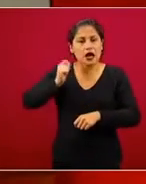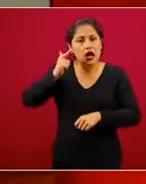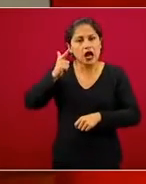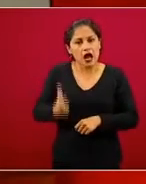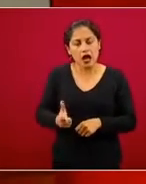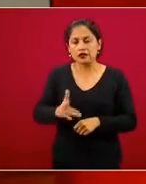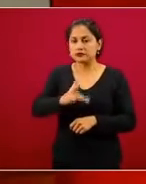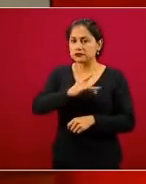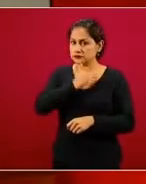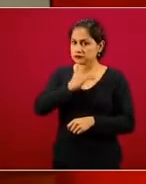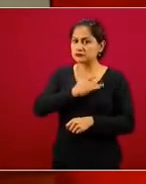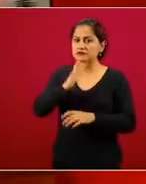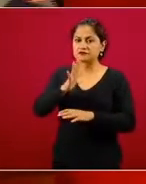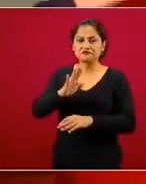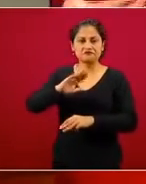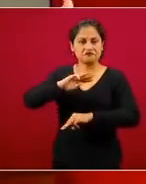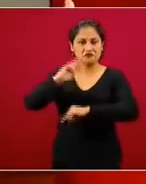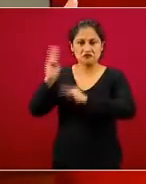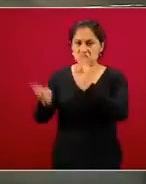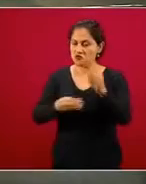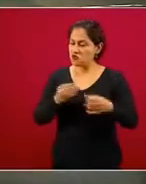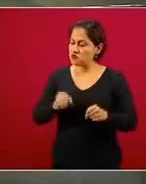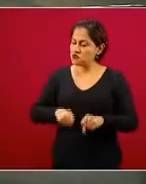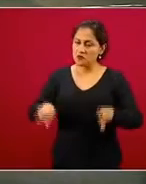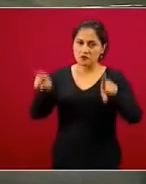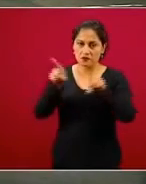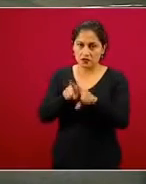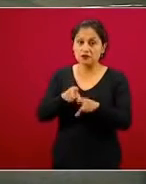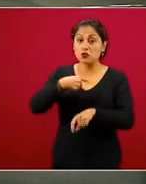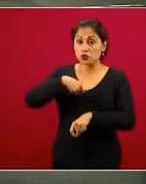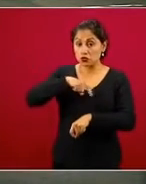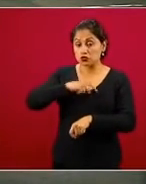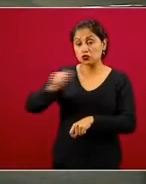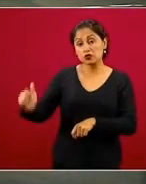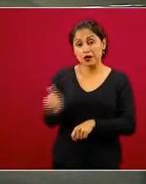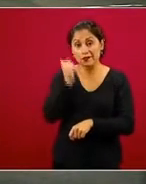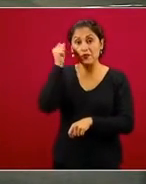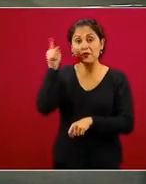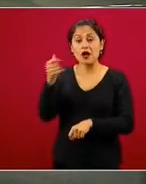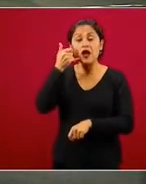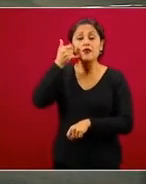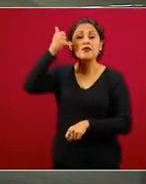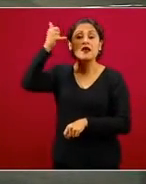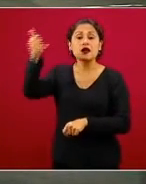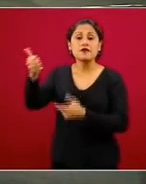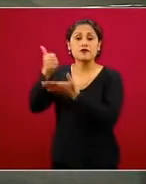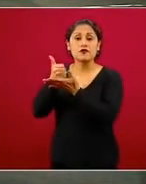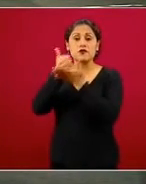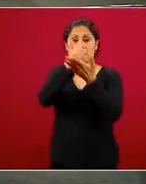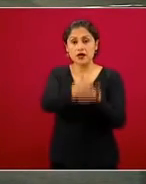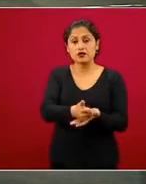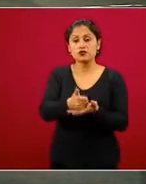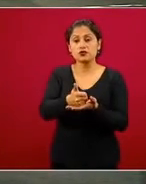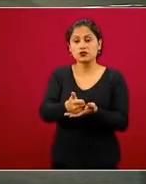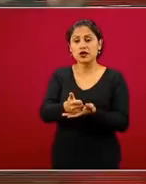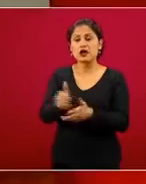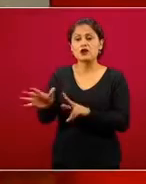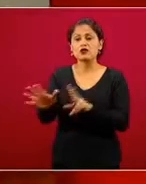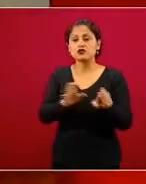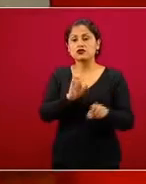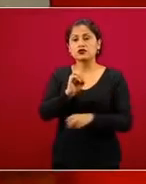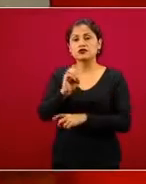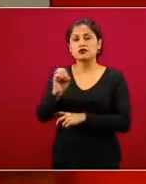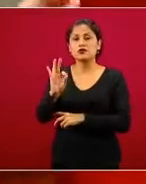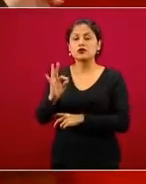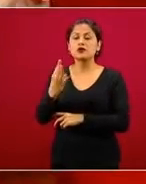We are painfully aware of the consequences that this National Safe Distance campaign has had on the Mexican